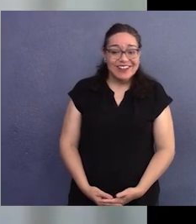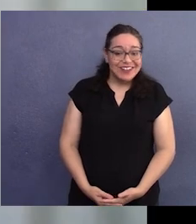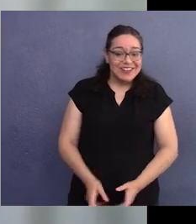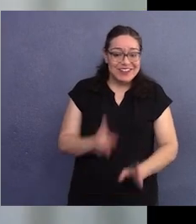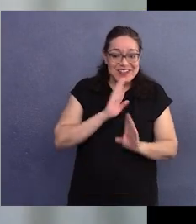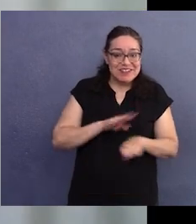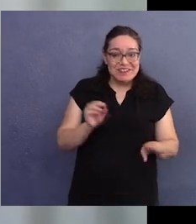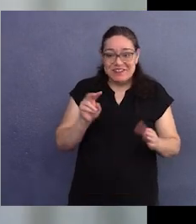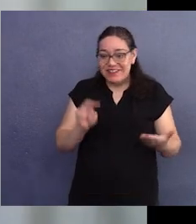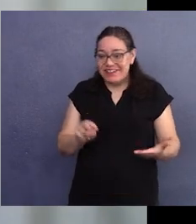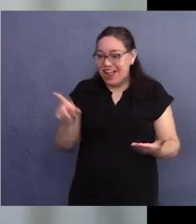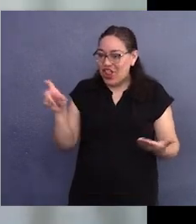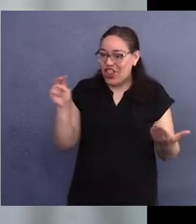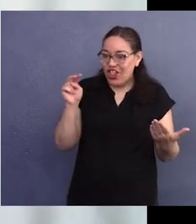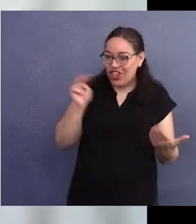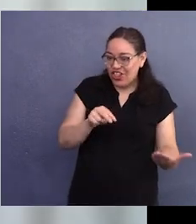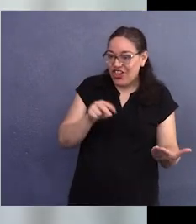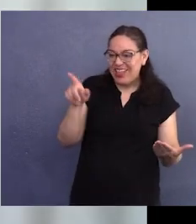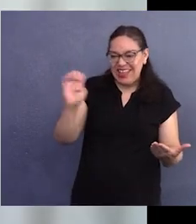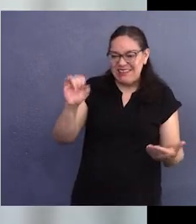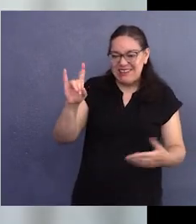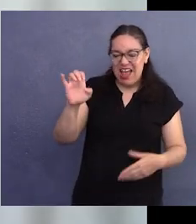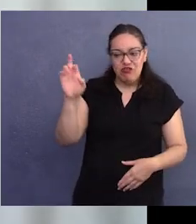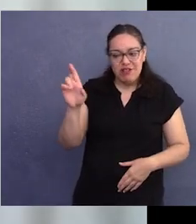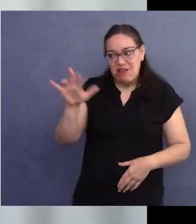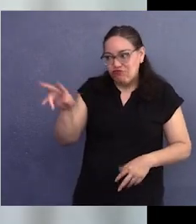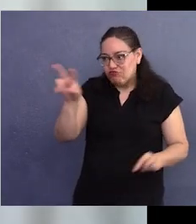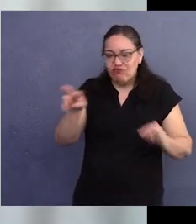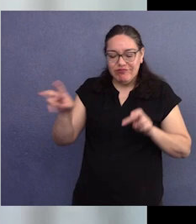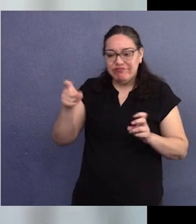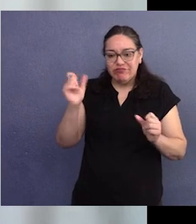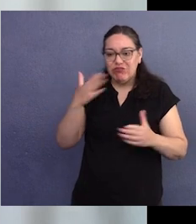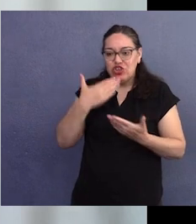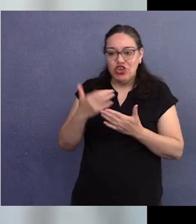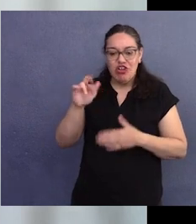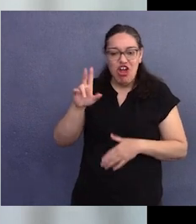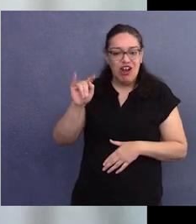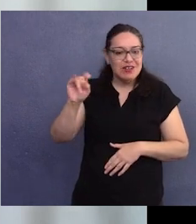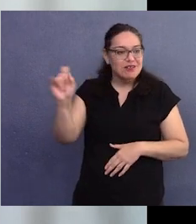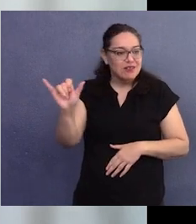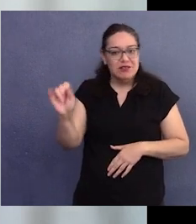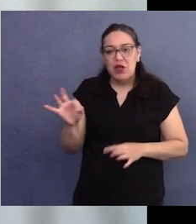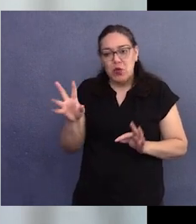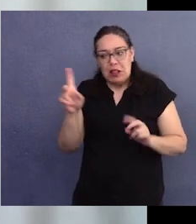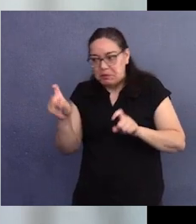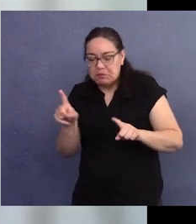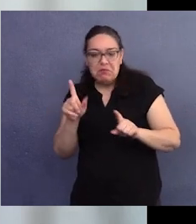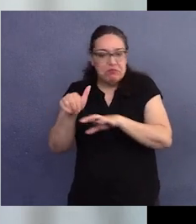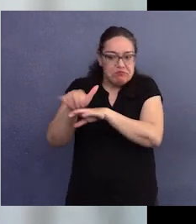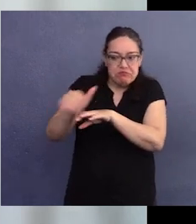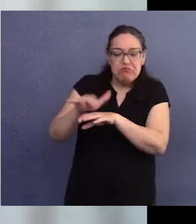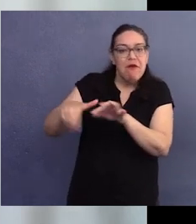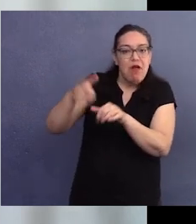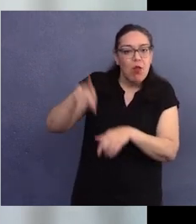Yeah, go look at the Eastside Art House in Riverside. They have good artists. We'll stick around and answer some questions, and we'll follow up and send you the